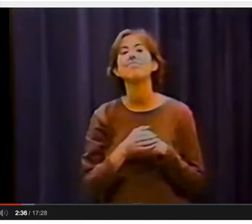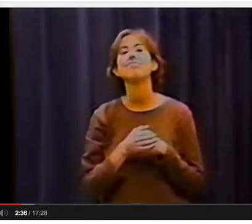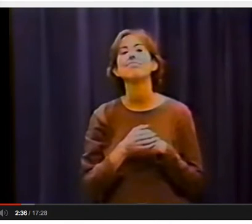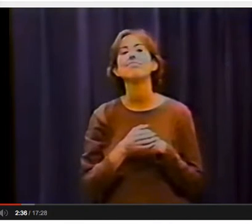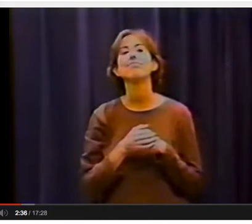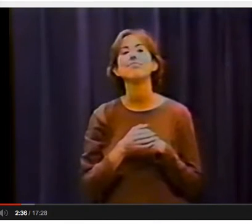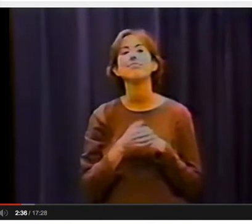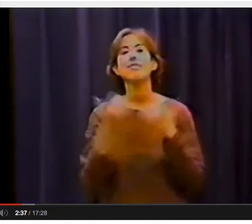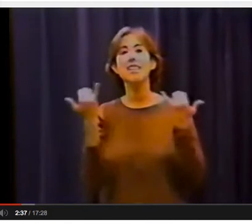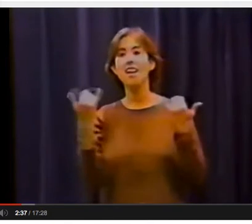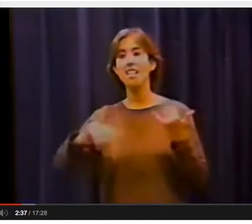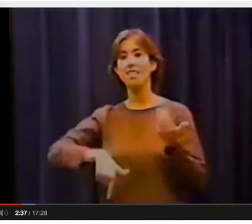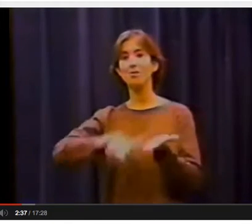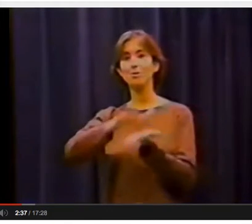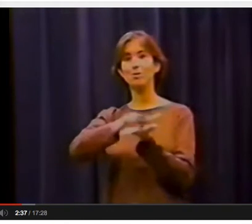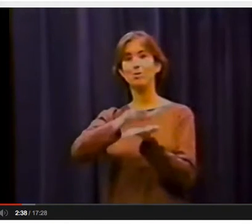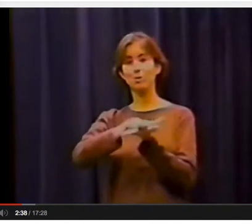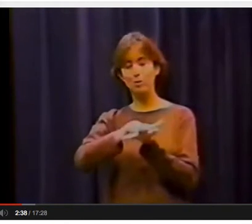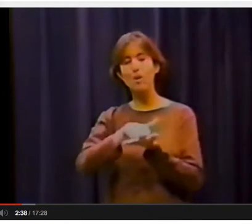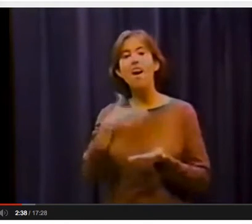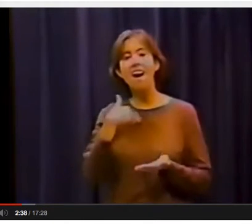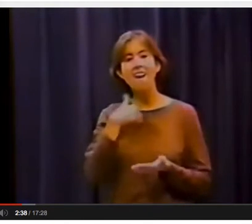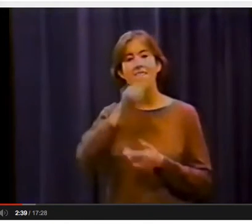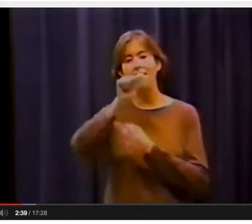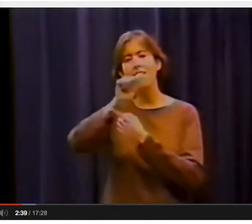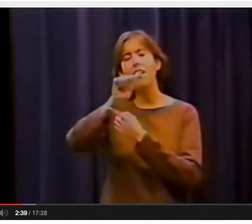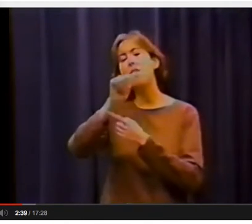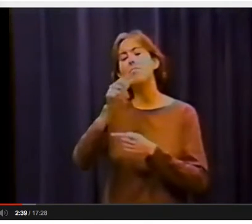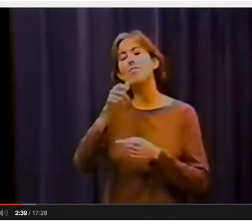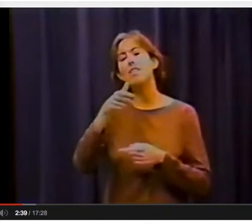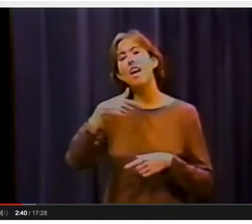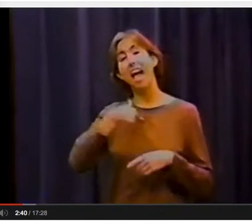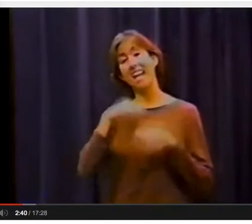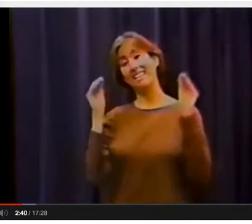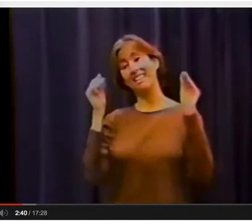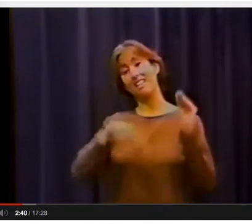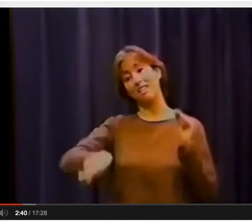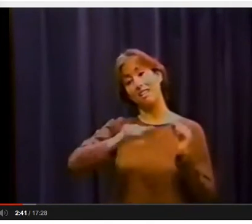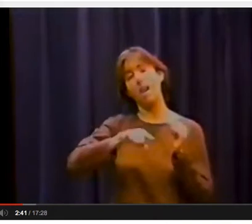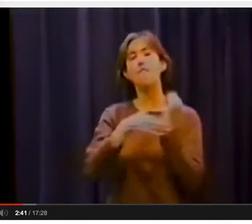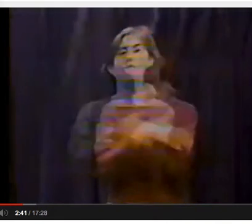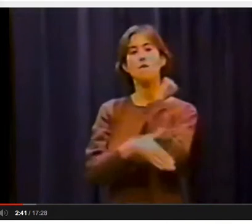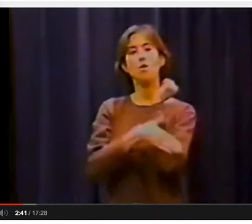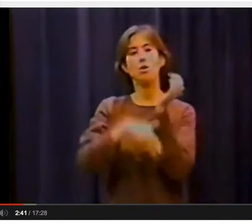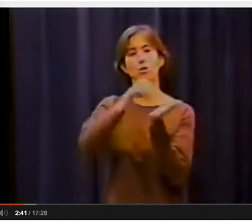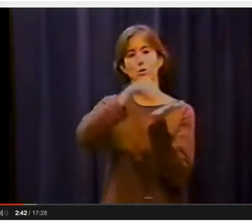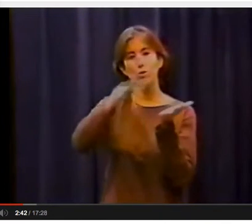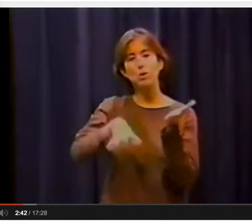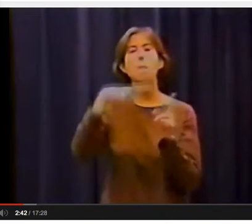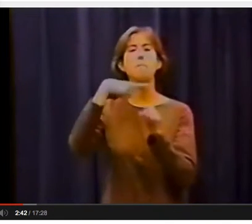I want to tell you a little bit more about what I do. I'm focused on ASL.